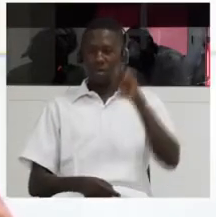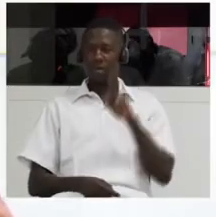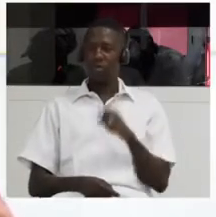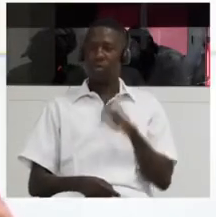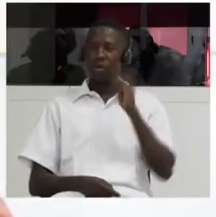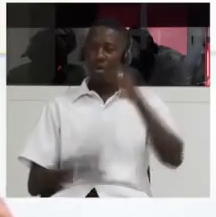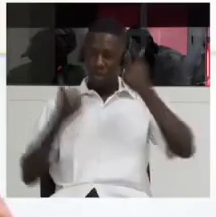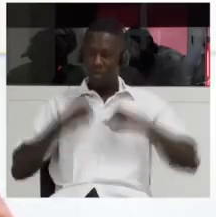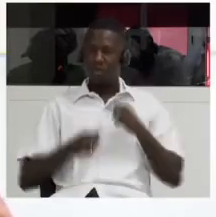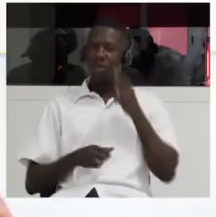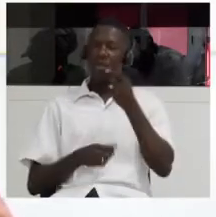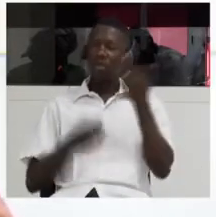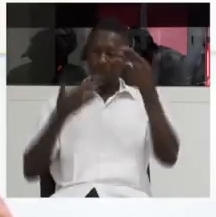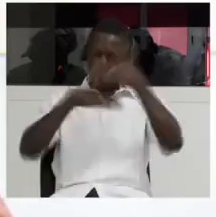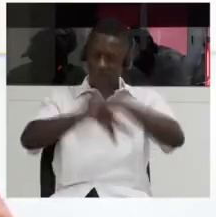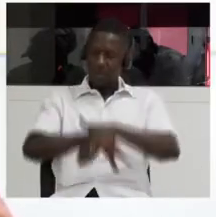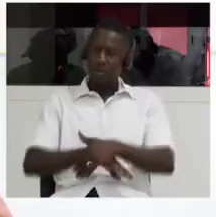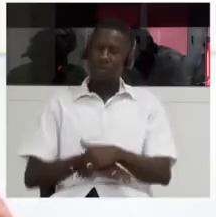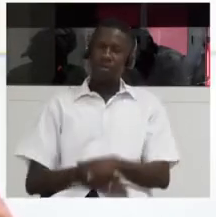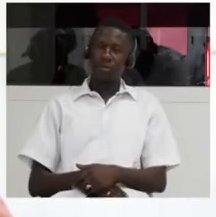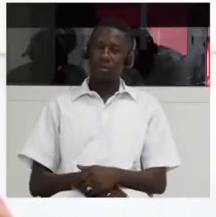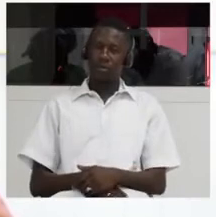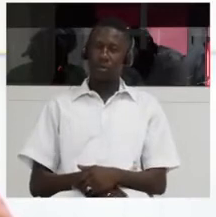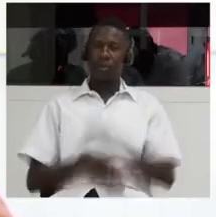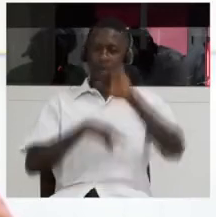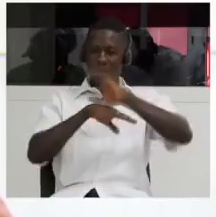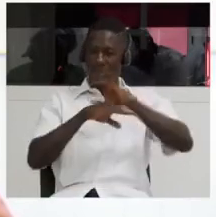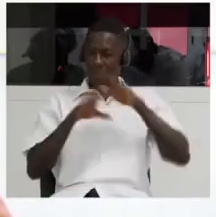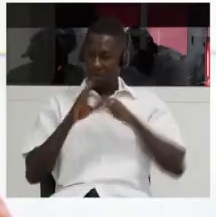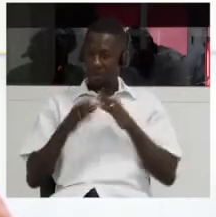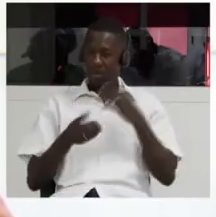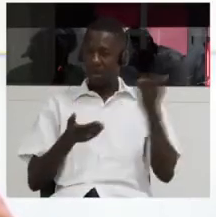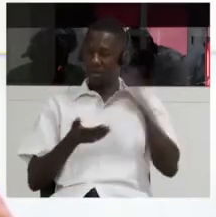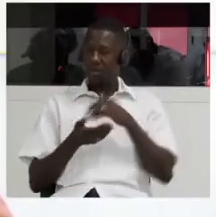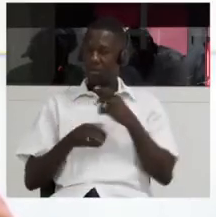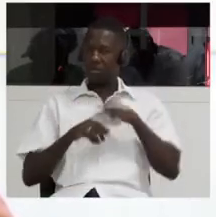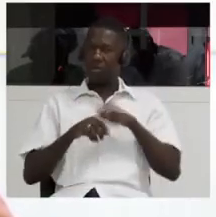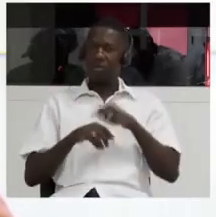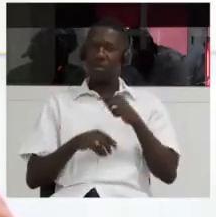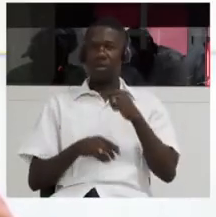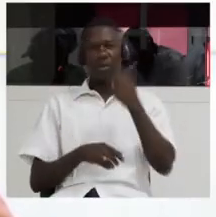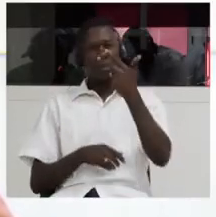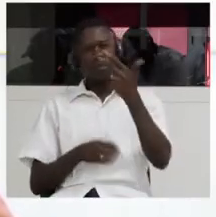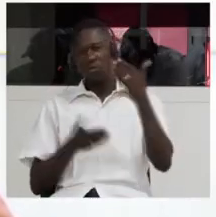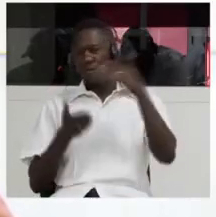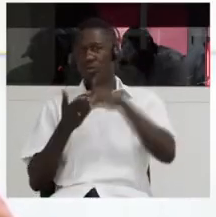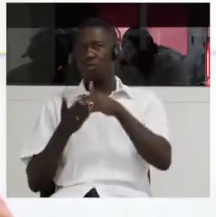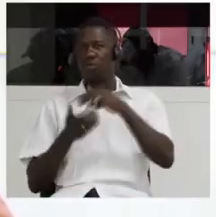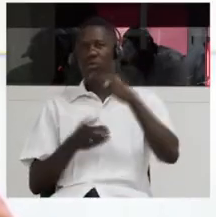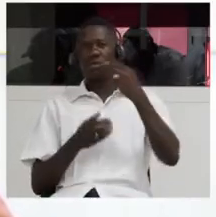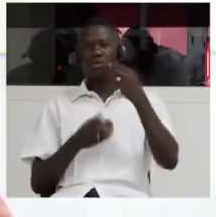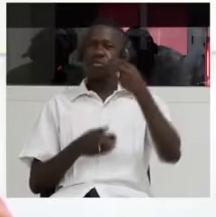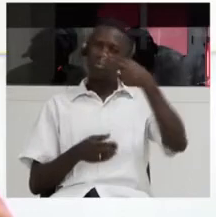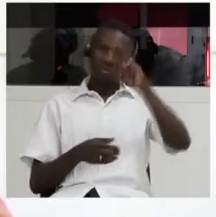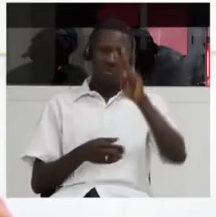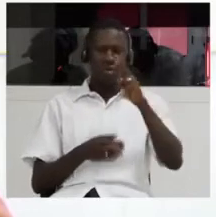by between after 8 towards midnight. Where did they come? From their